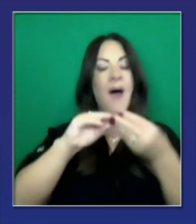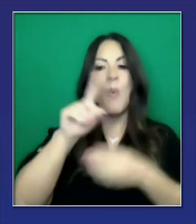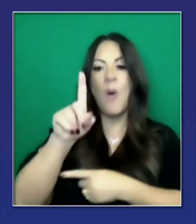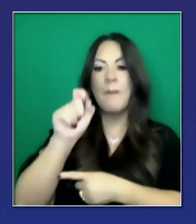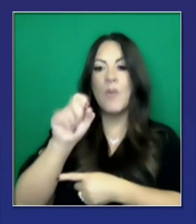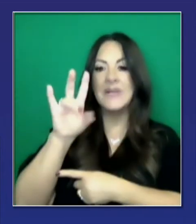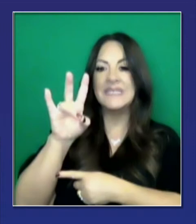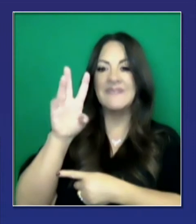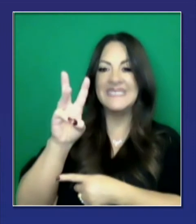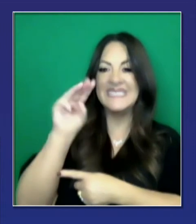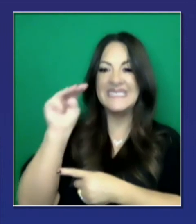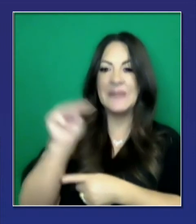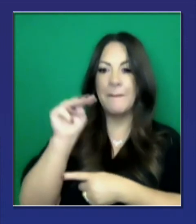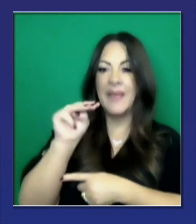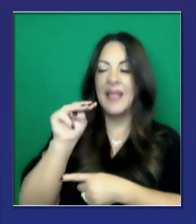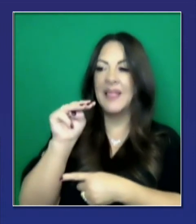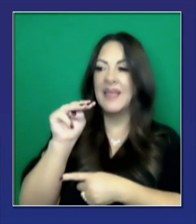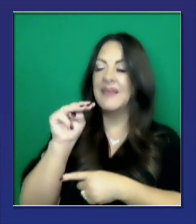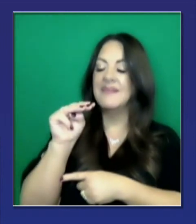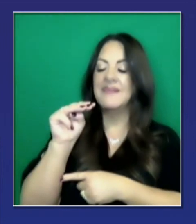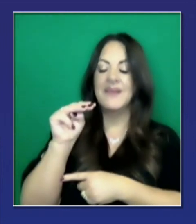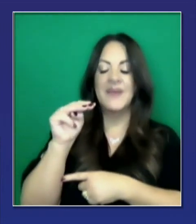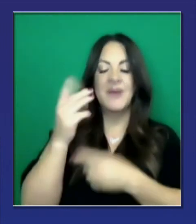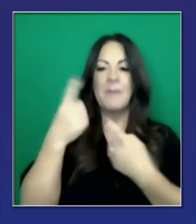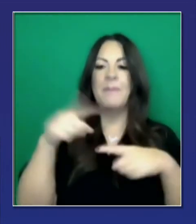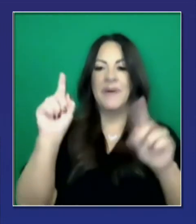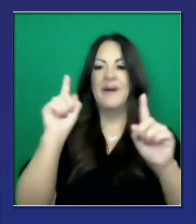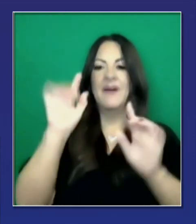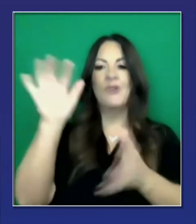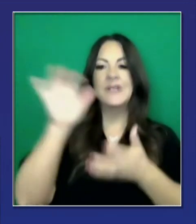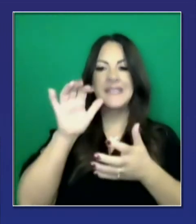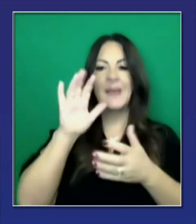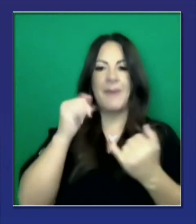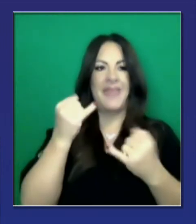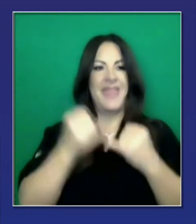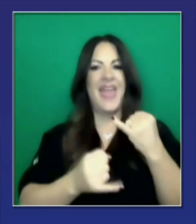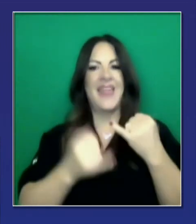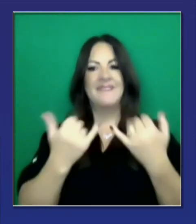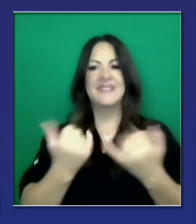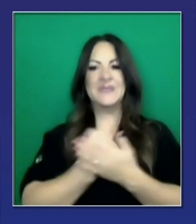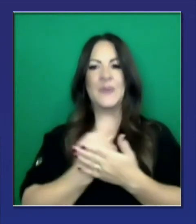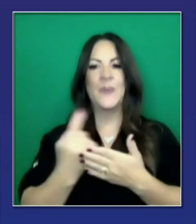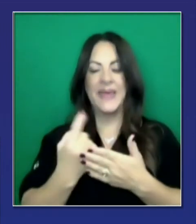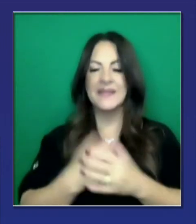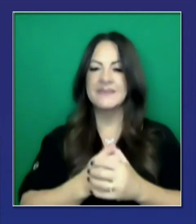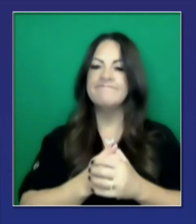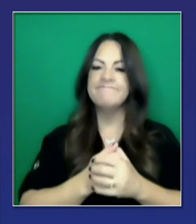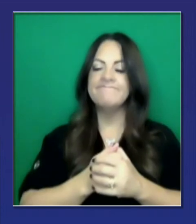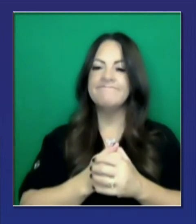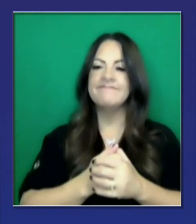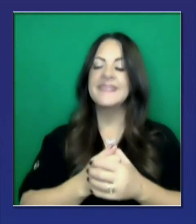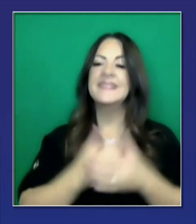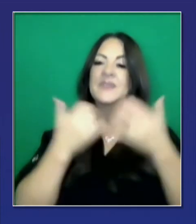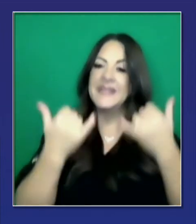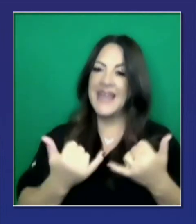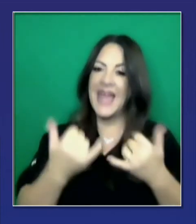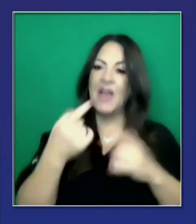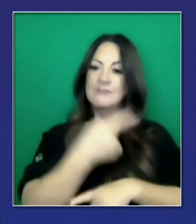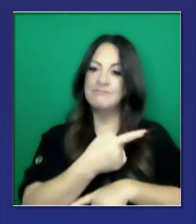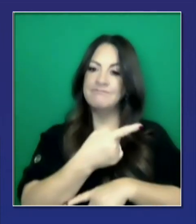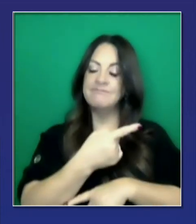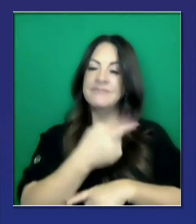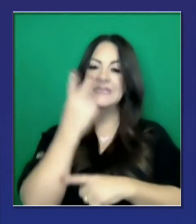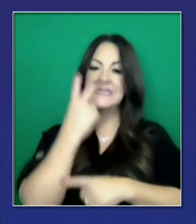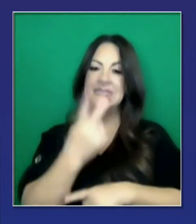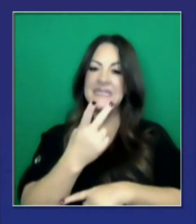we anticipate by the end of this calendar week. Here is the update on the total number of vaccines that have